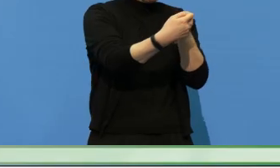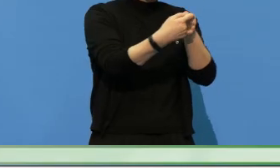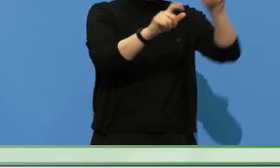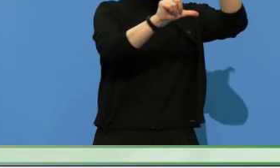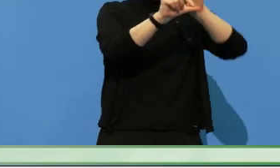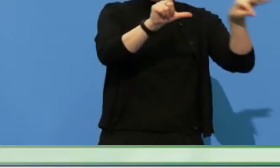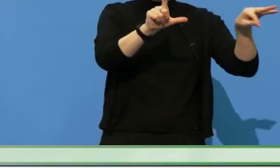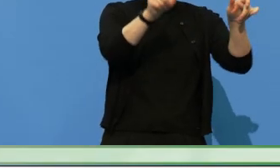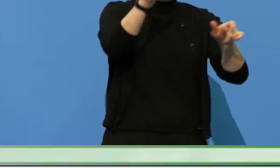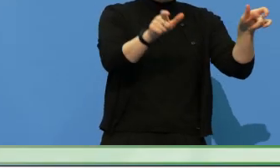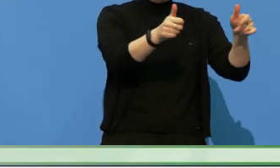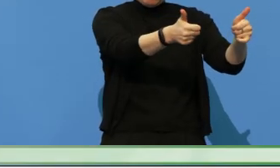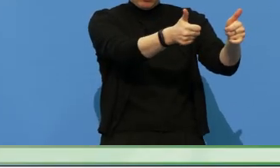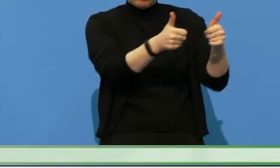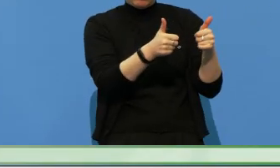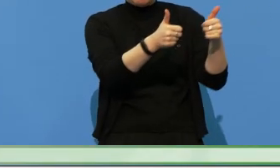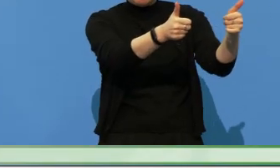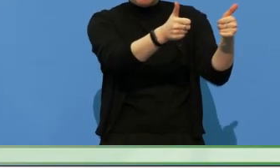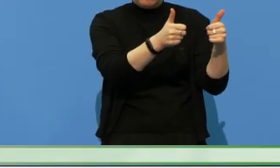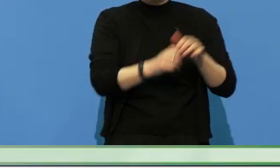because starting maybe